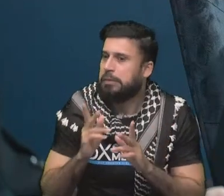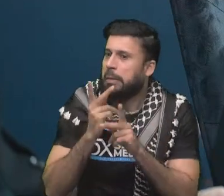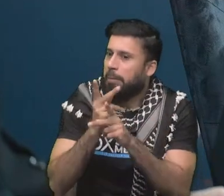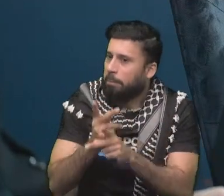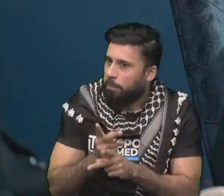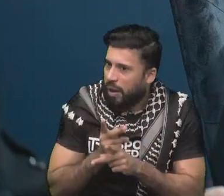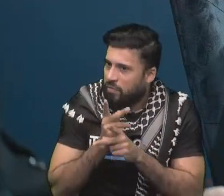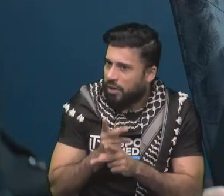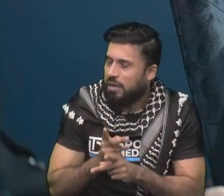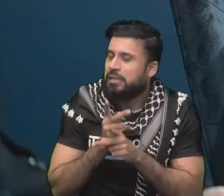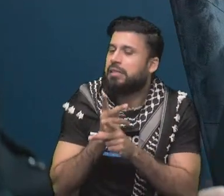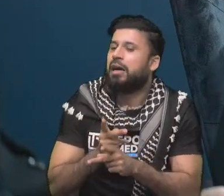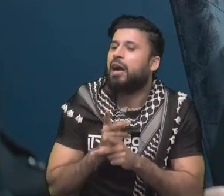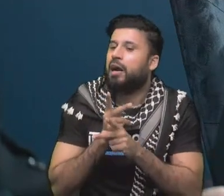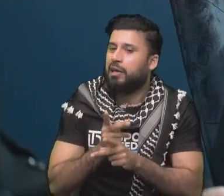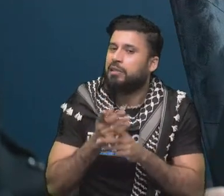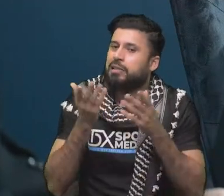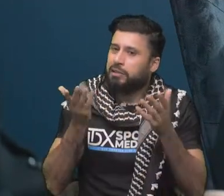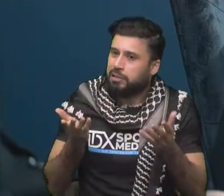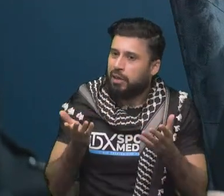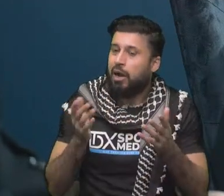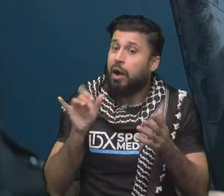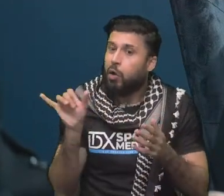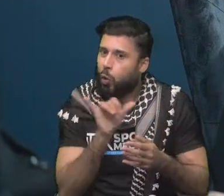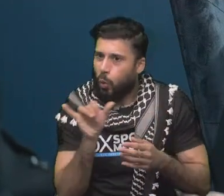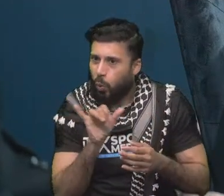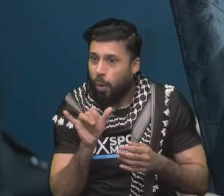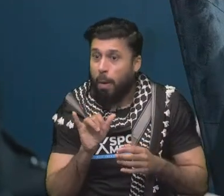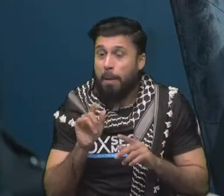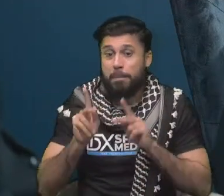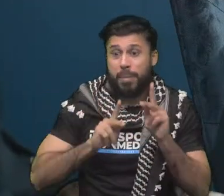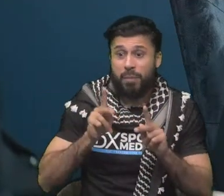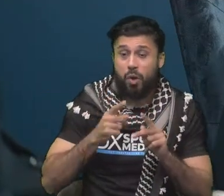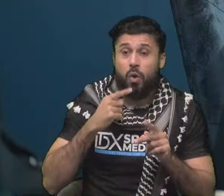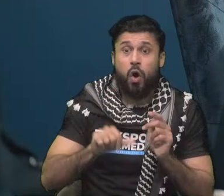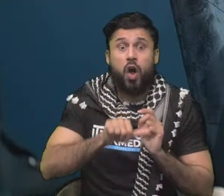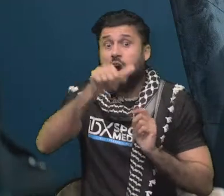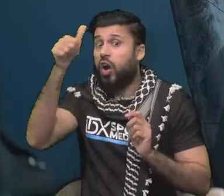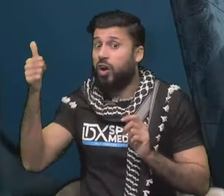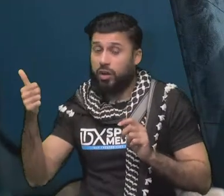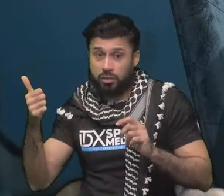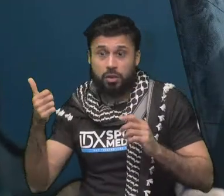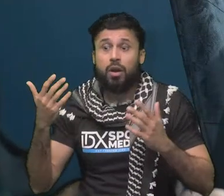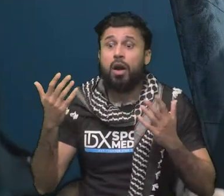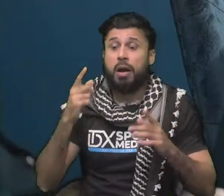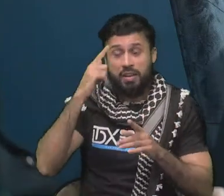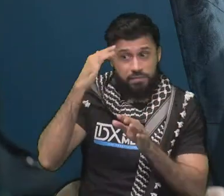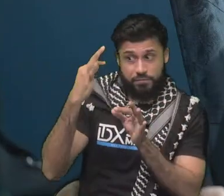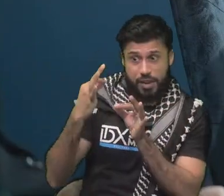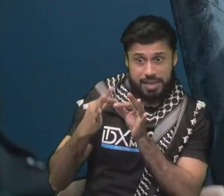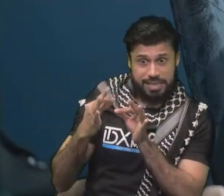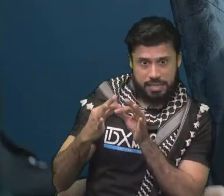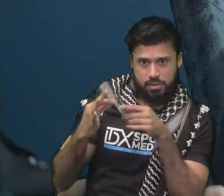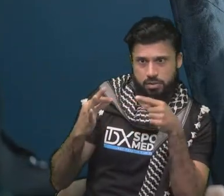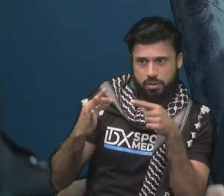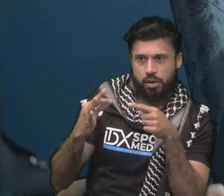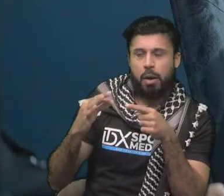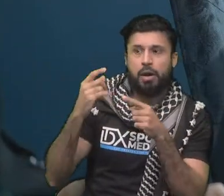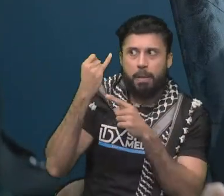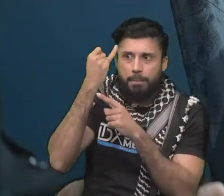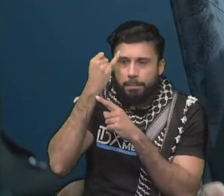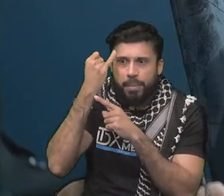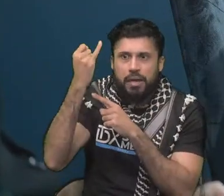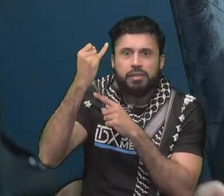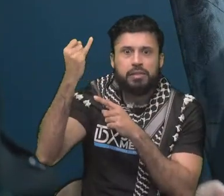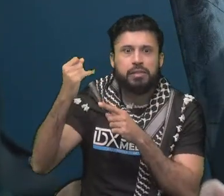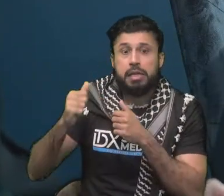from people of other faiths, like in Christianity, for example? That's going to be dangerous. Yeah, Allah protect us. There's one more point,